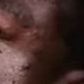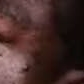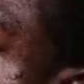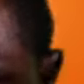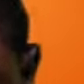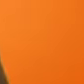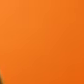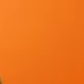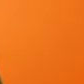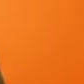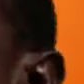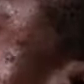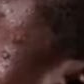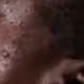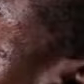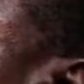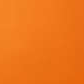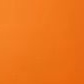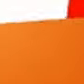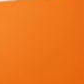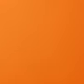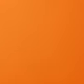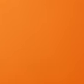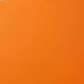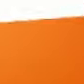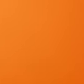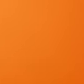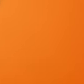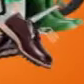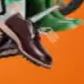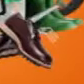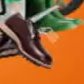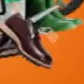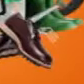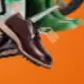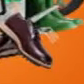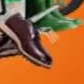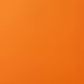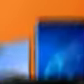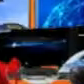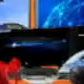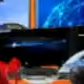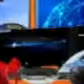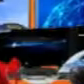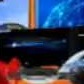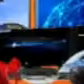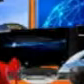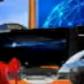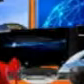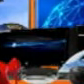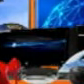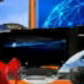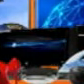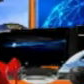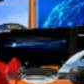Get original and affordable products from abroad at no shipping cost. What you see is what you get. Be it domestic